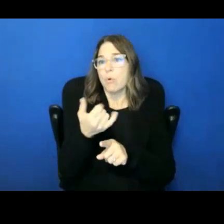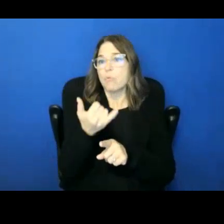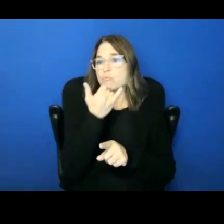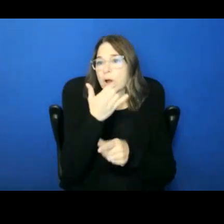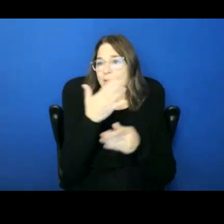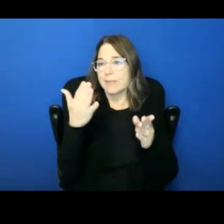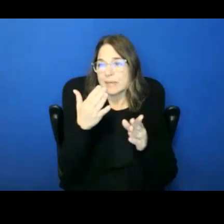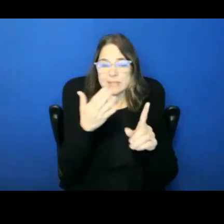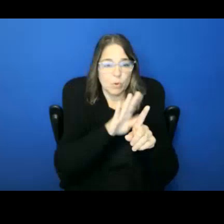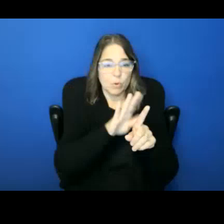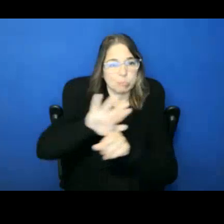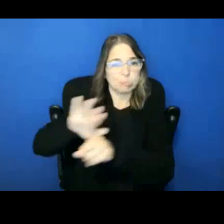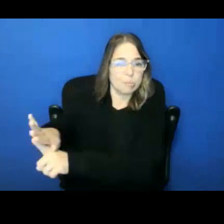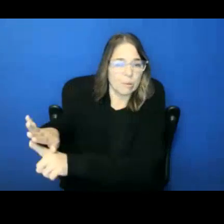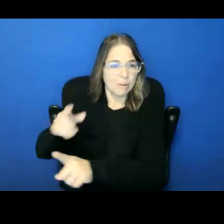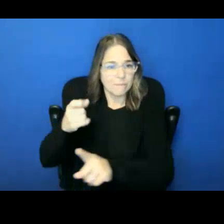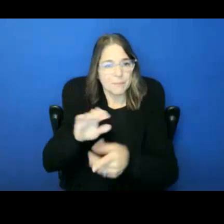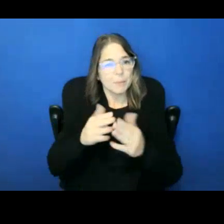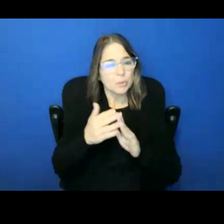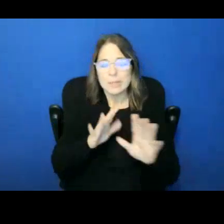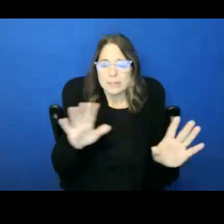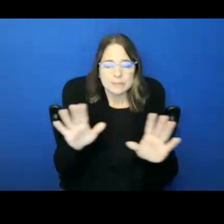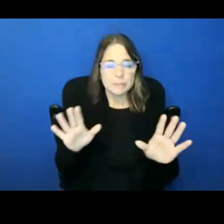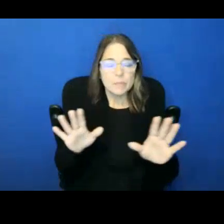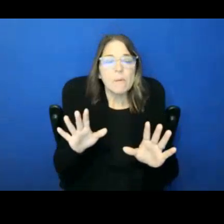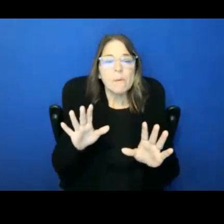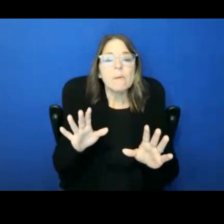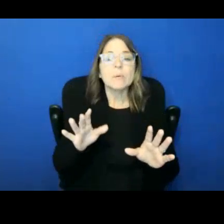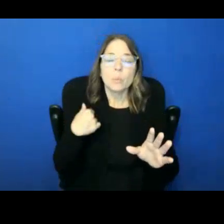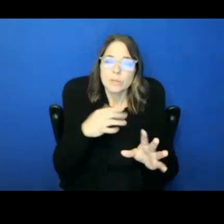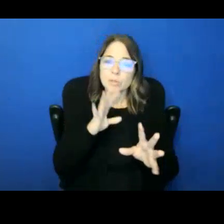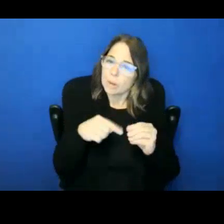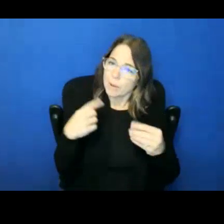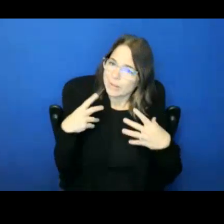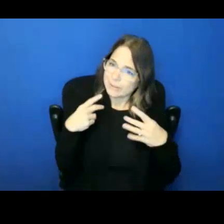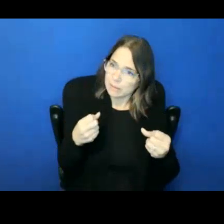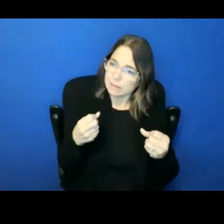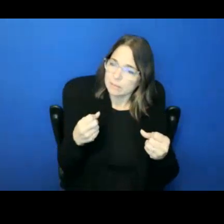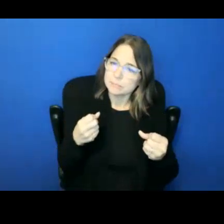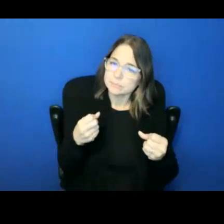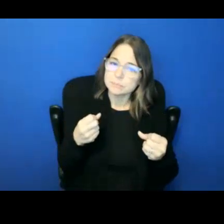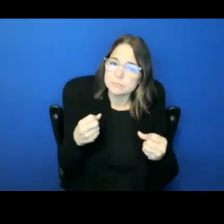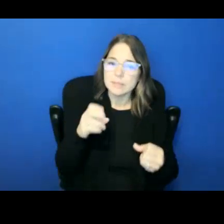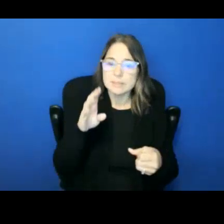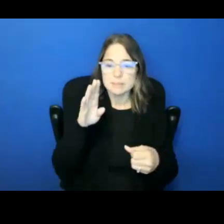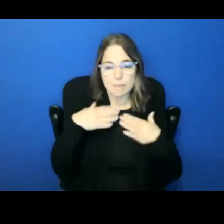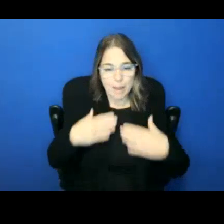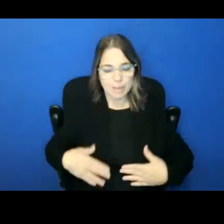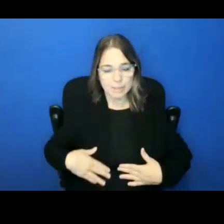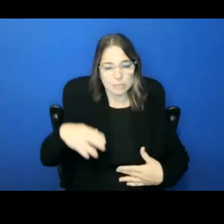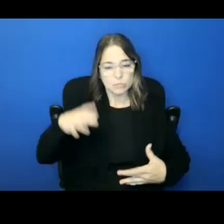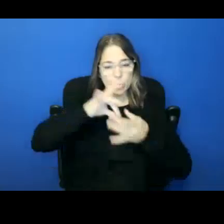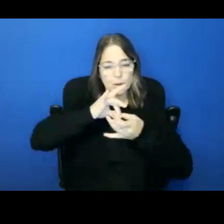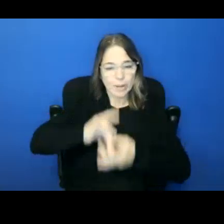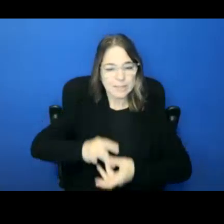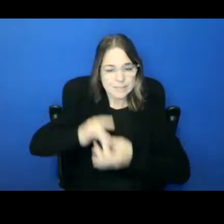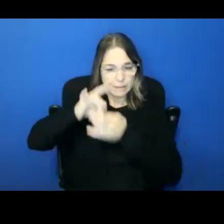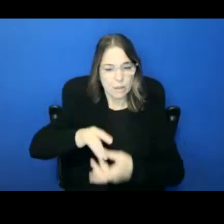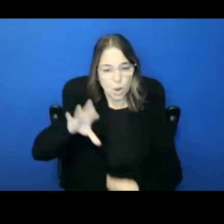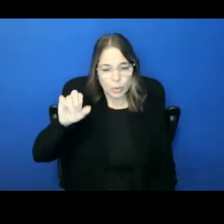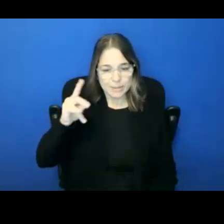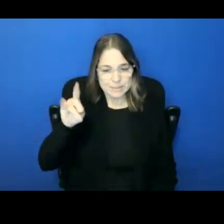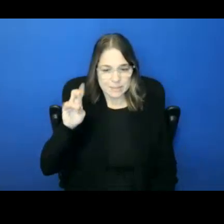from community. Because at the end of the day, when we talk about healing, healing is about reconciliation. So Megan, as you talked and